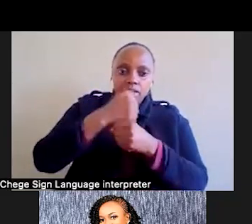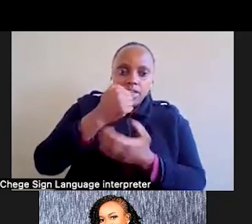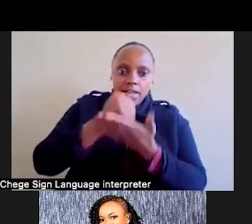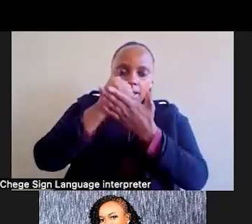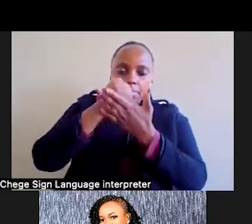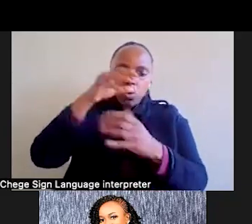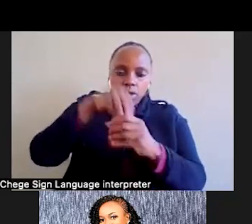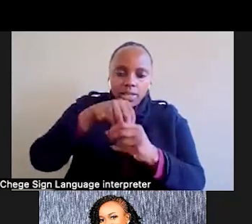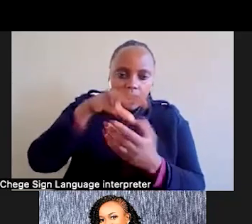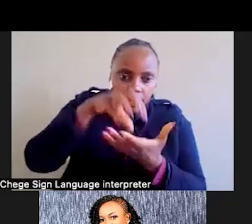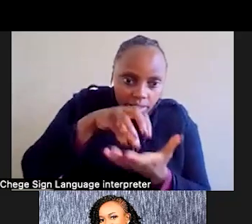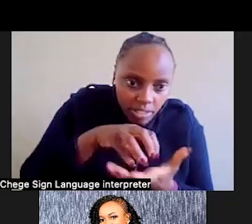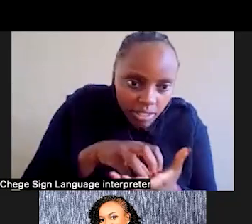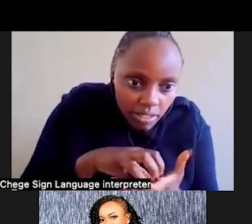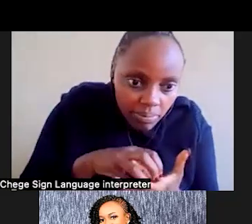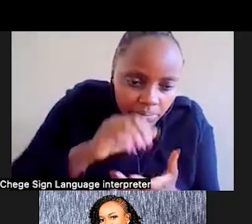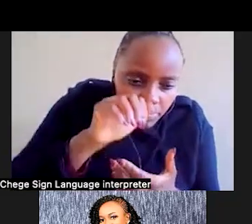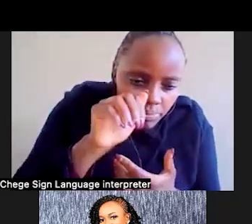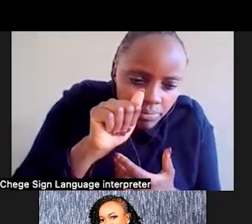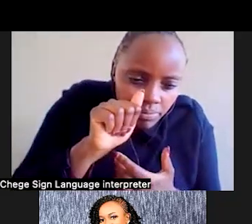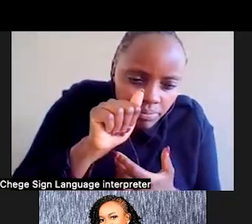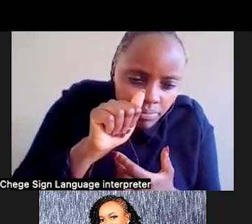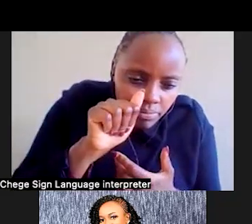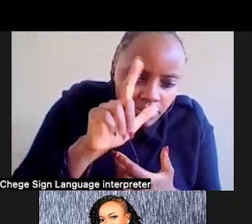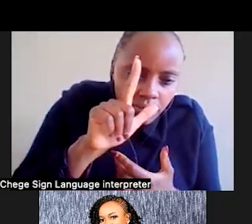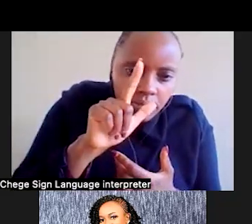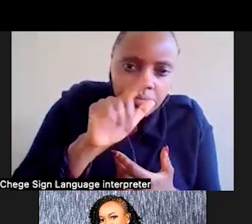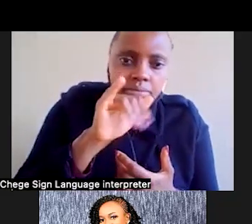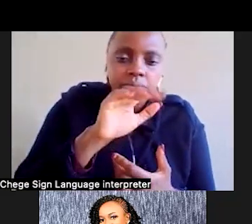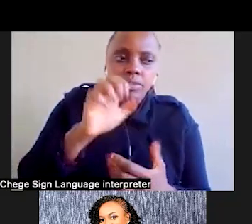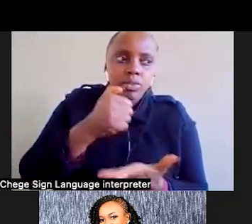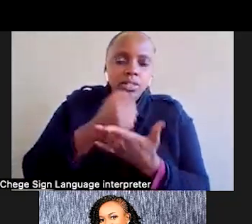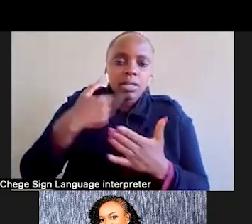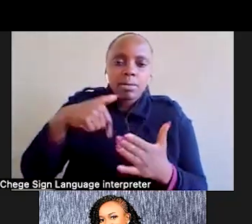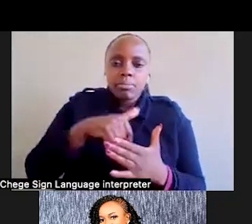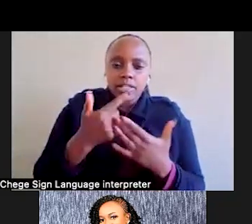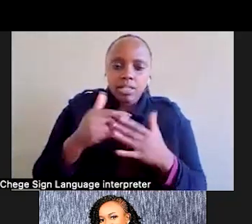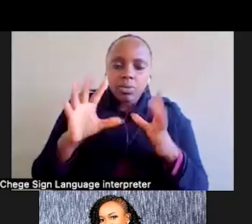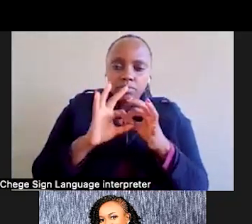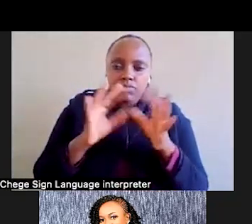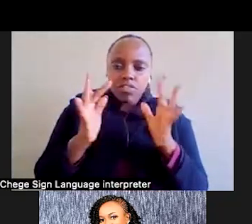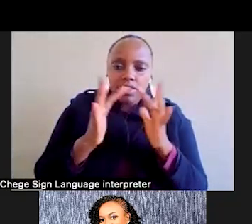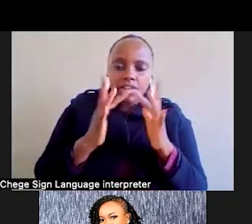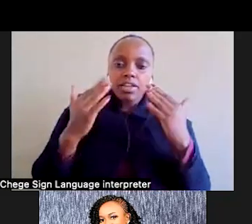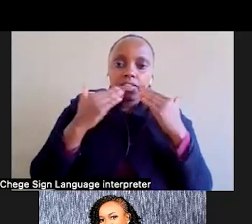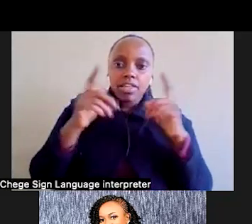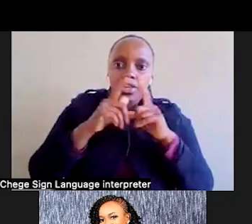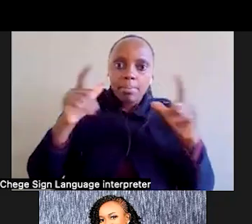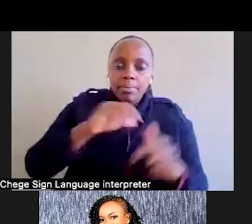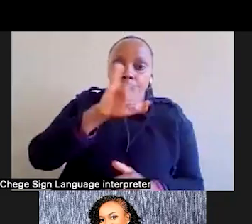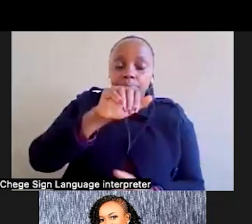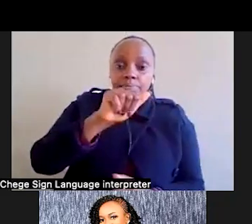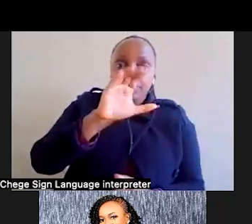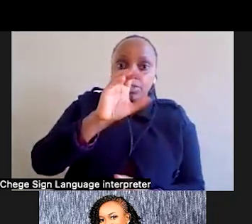us connect, help her connect on the internet issue. Over to you, Caroline. Okay, thank you very much, Jacob. Thank you for